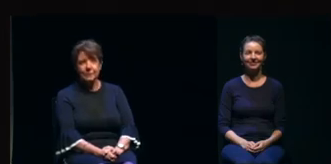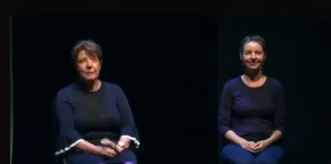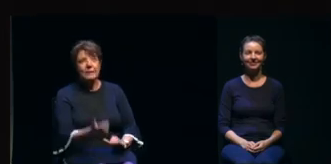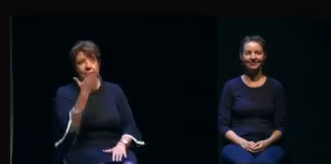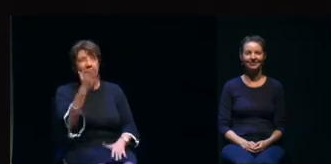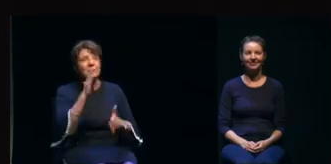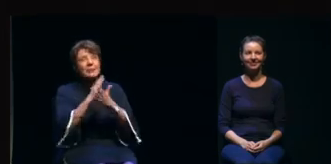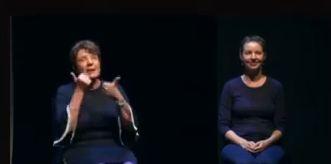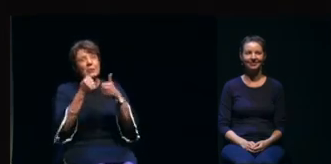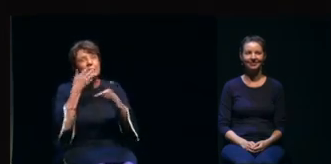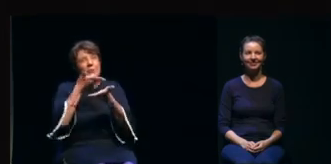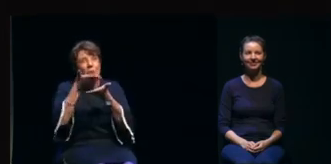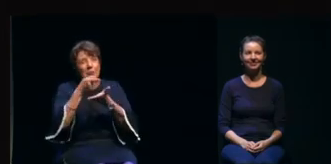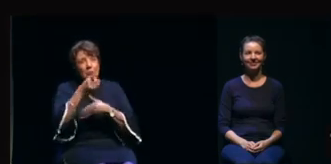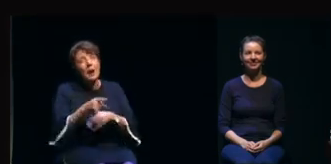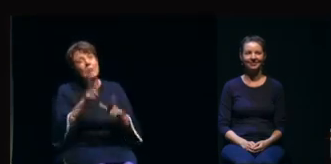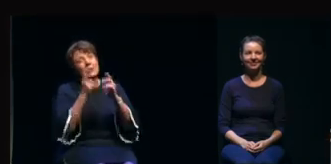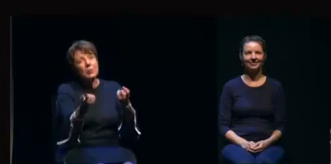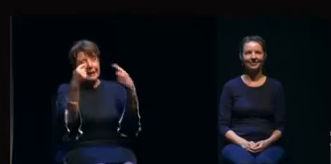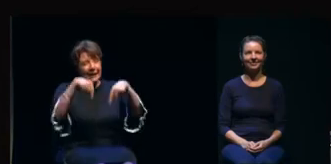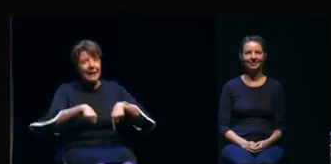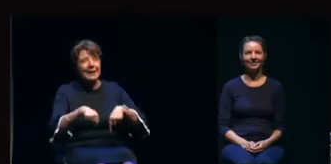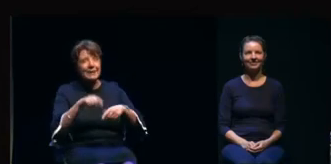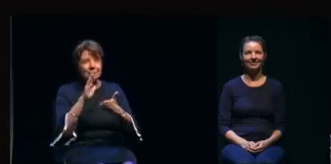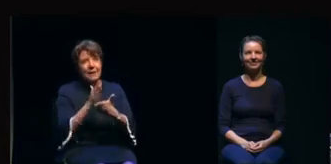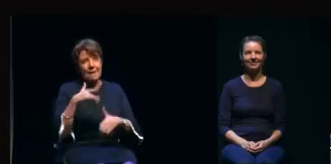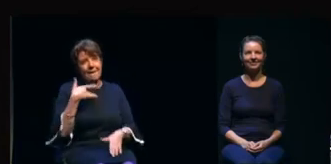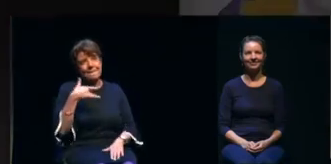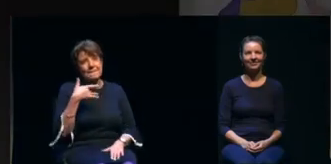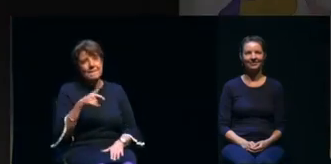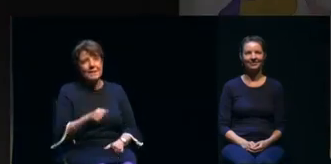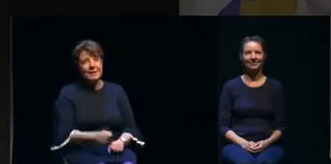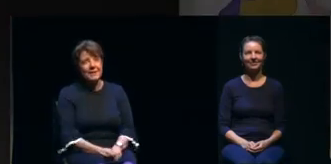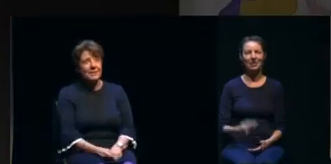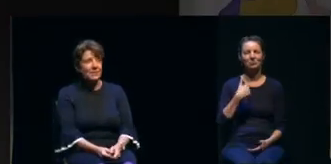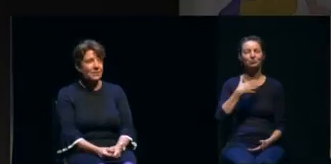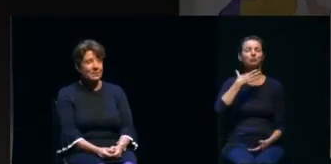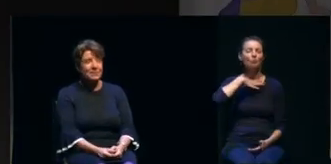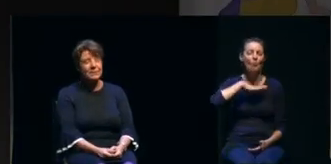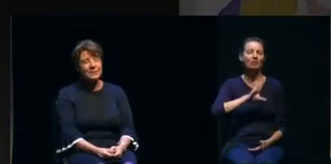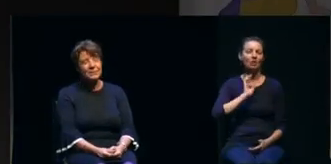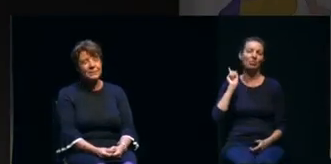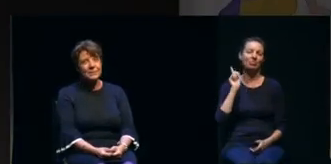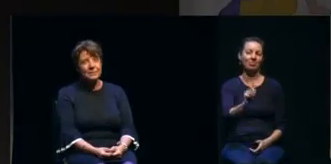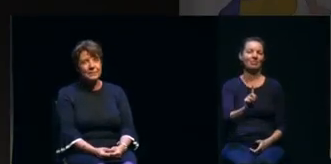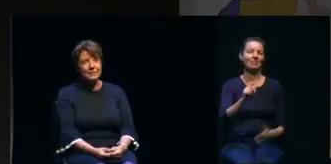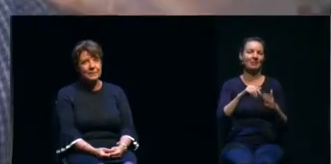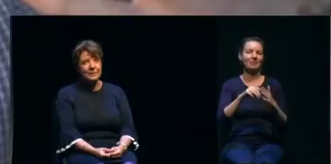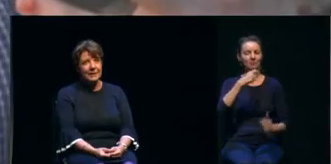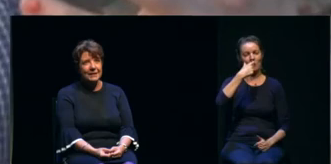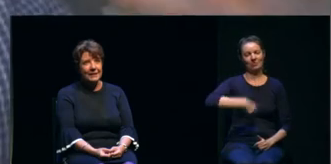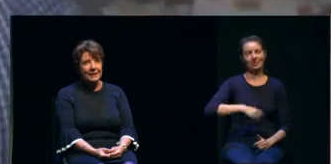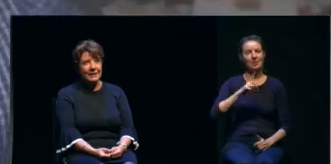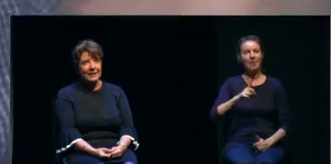Caitlin, it's so good to talk to you. I wish you were here in person. I really wish I was there in person, but I like that it's